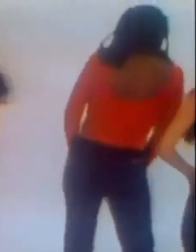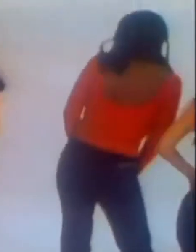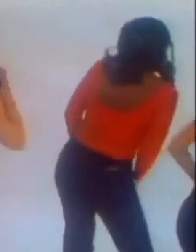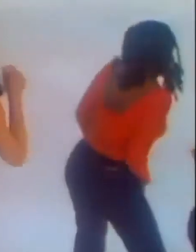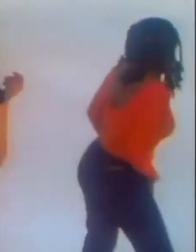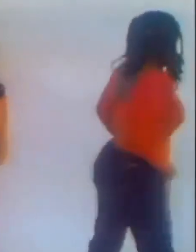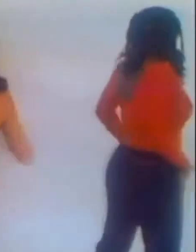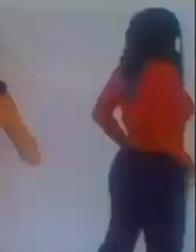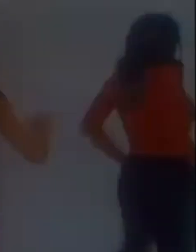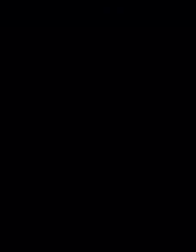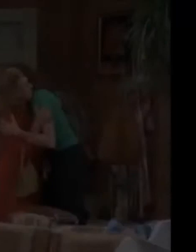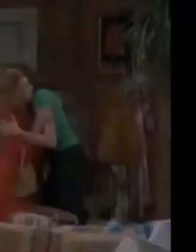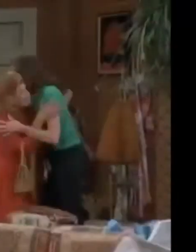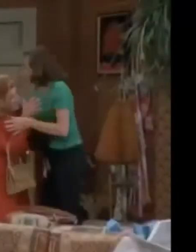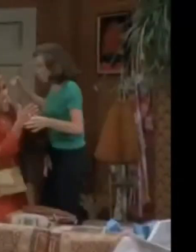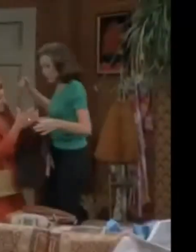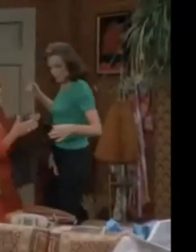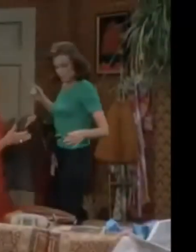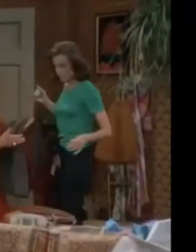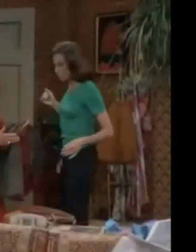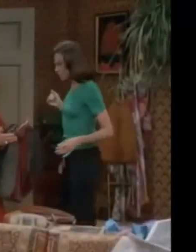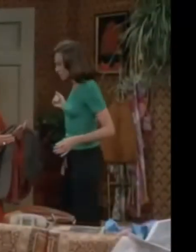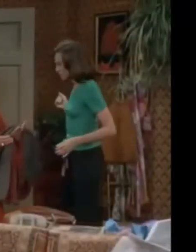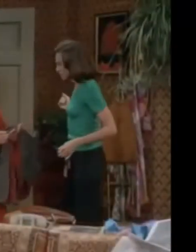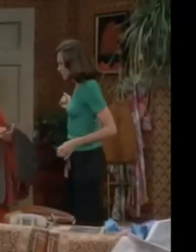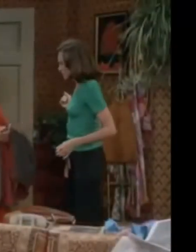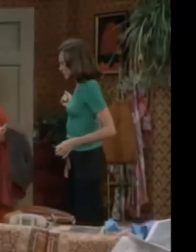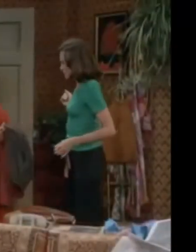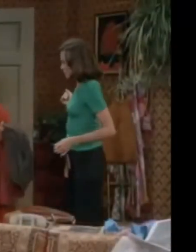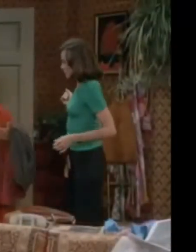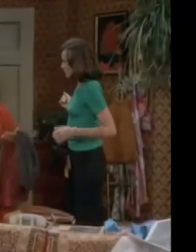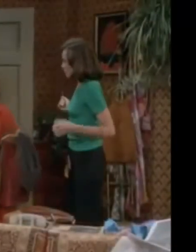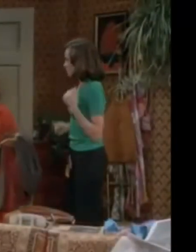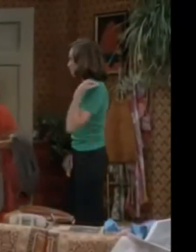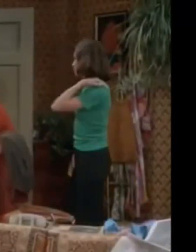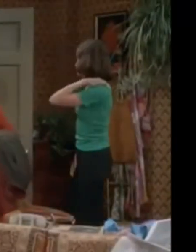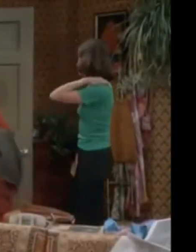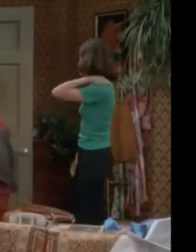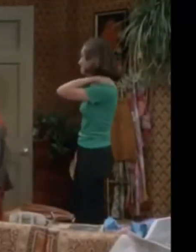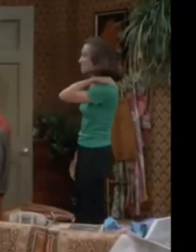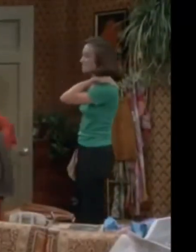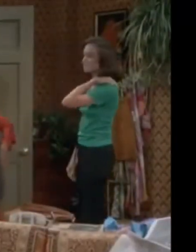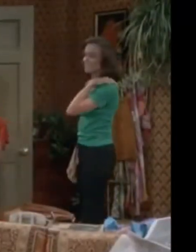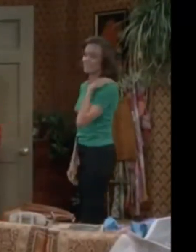Jewess jeans. Oh, what? What's wrong? A bone sticking out of your back.